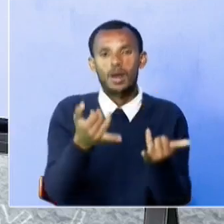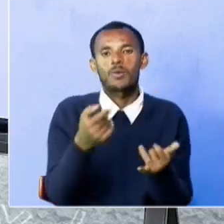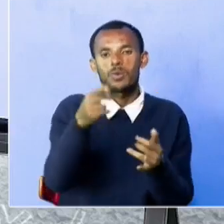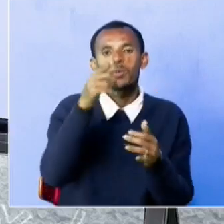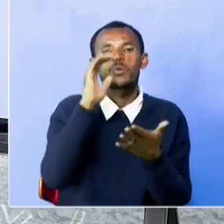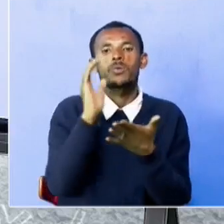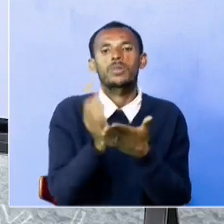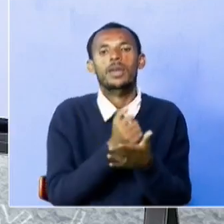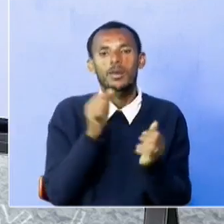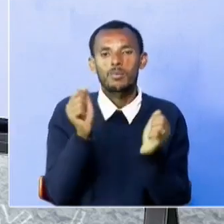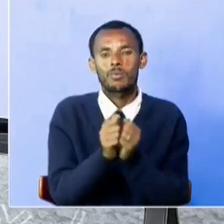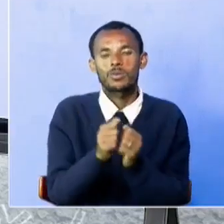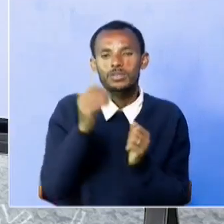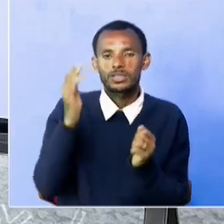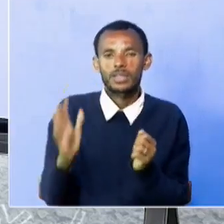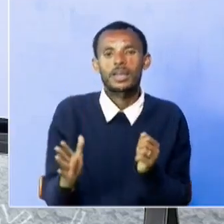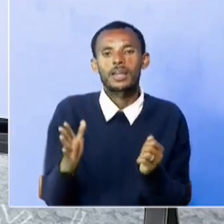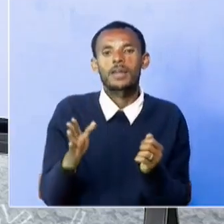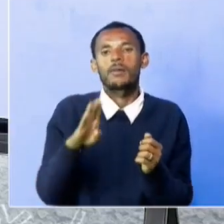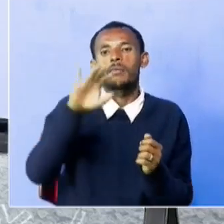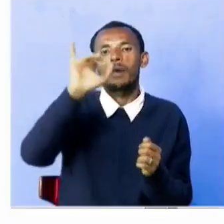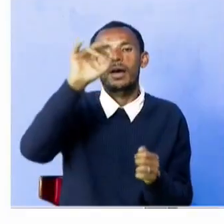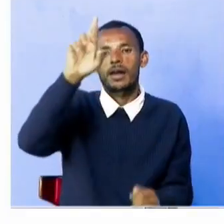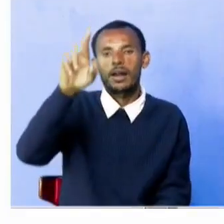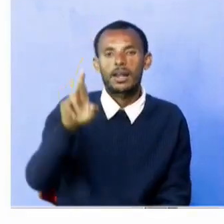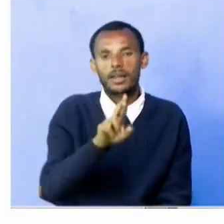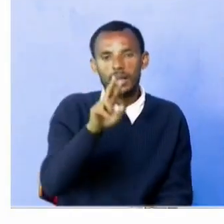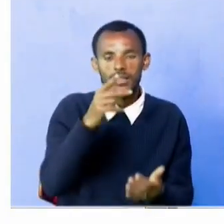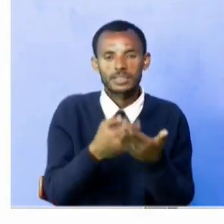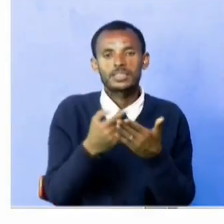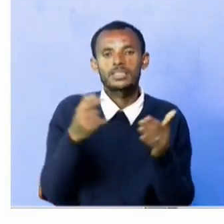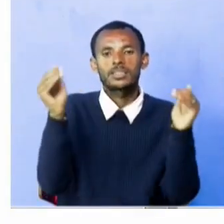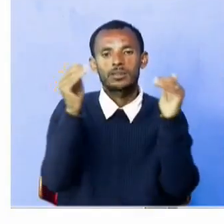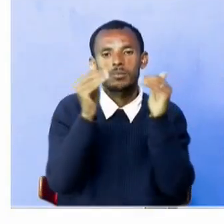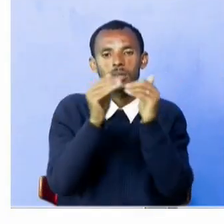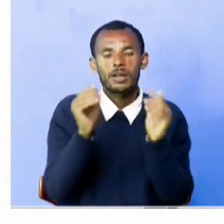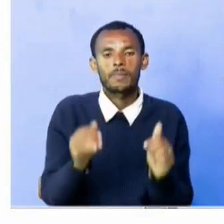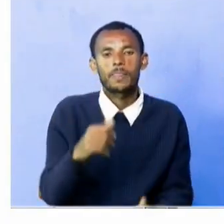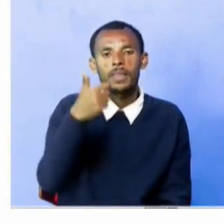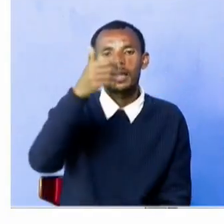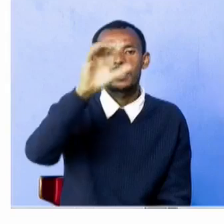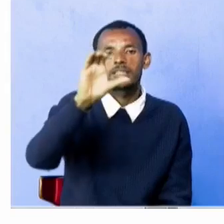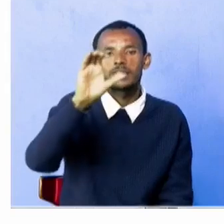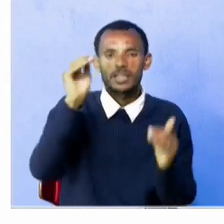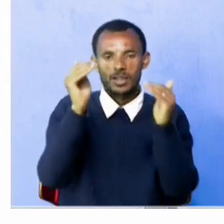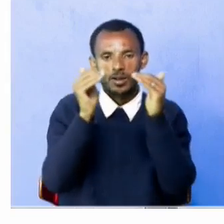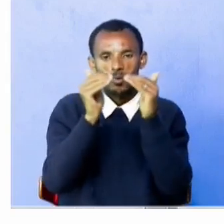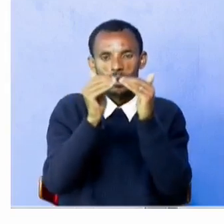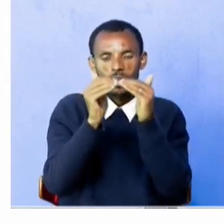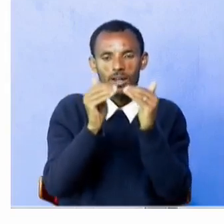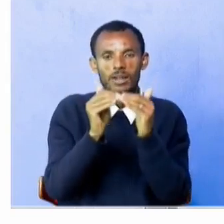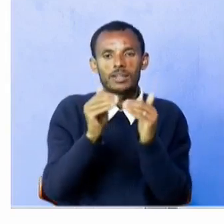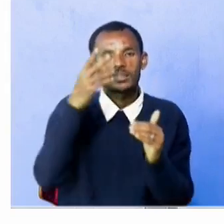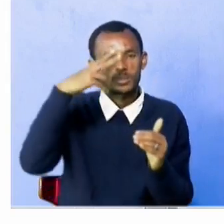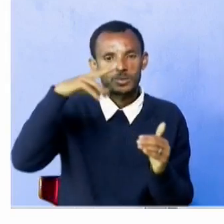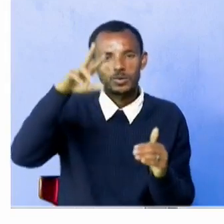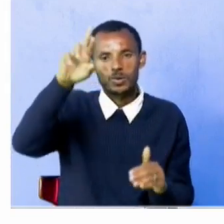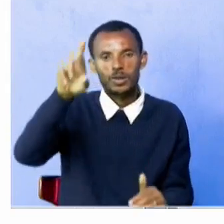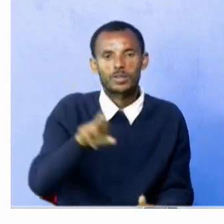take both sides by radical. So this becomes AC is equal to square root